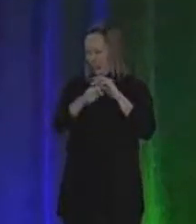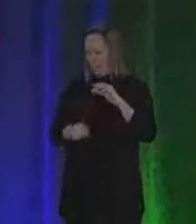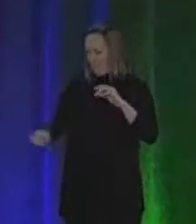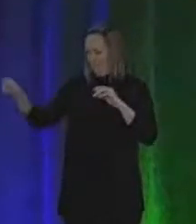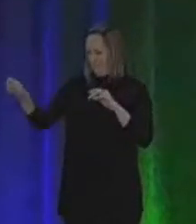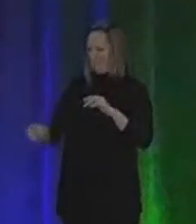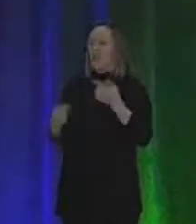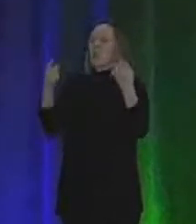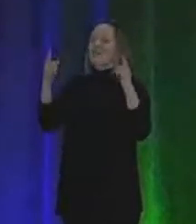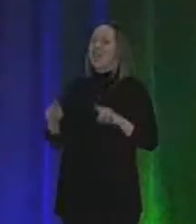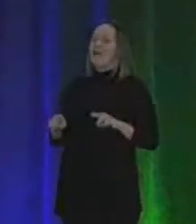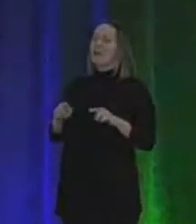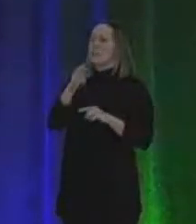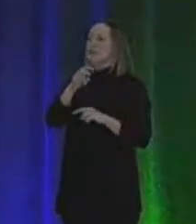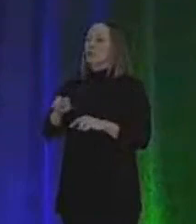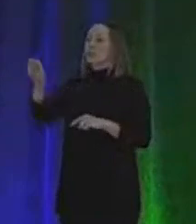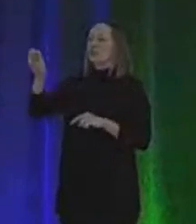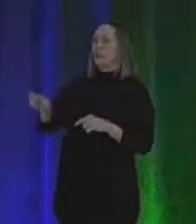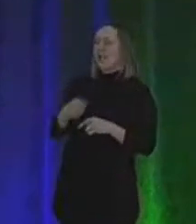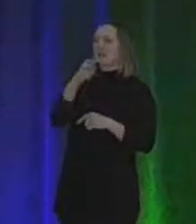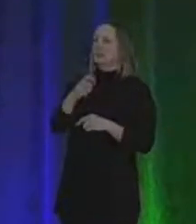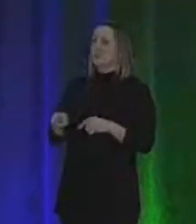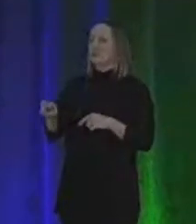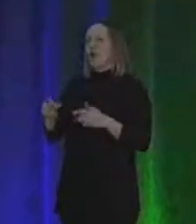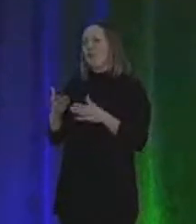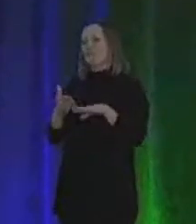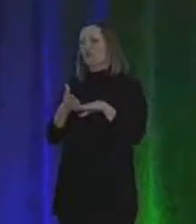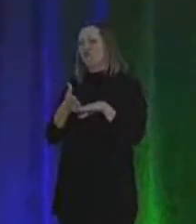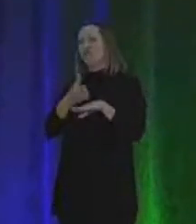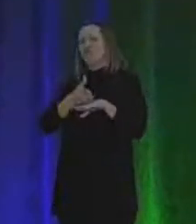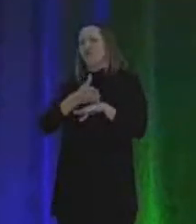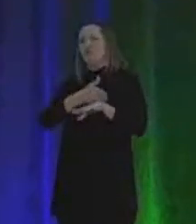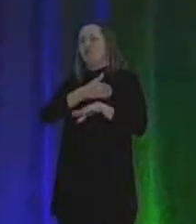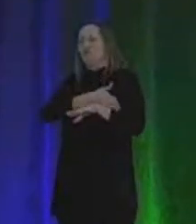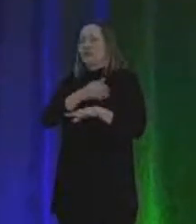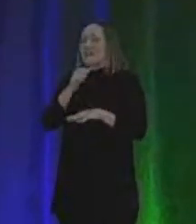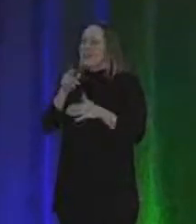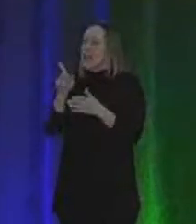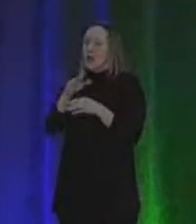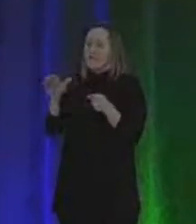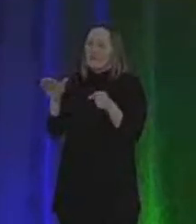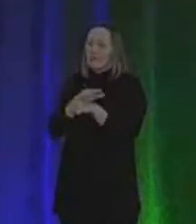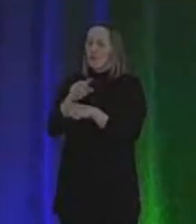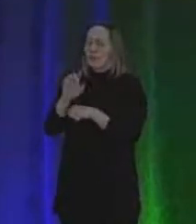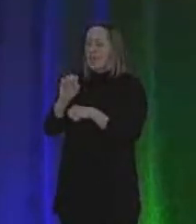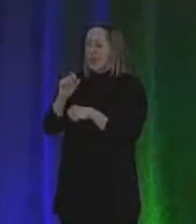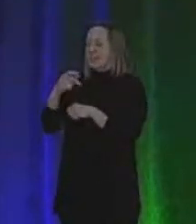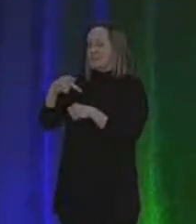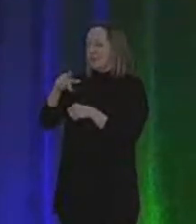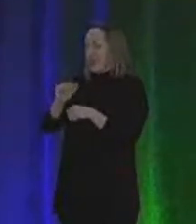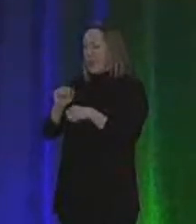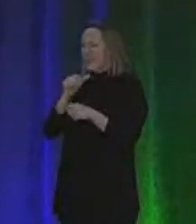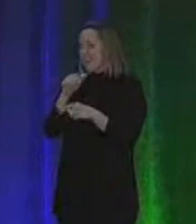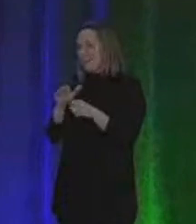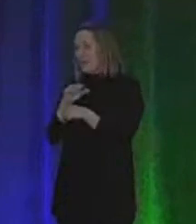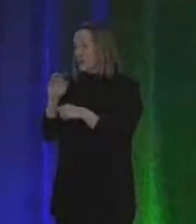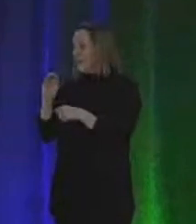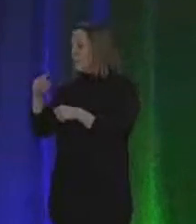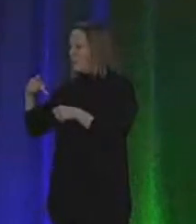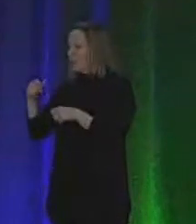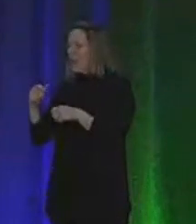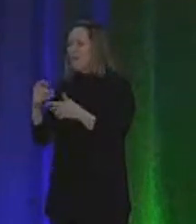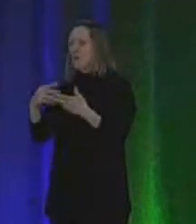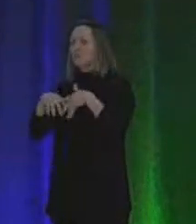is a series of switchbacks of incremental improvement, right? We're not purely SPA and not purely MPA, but something